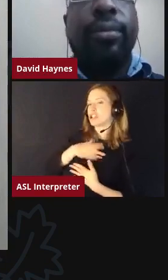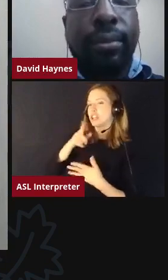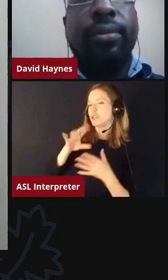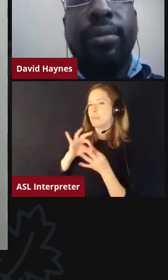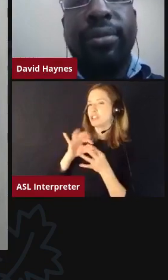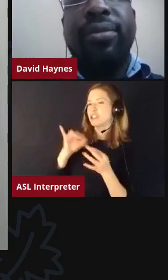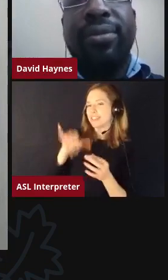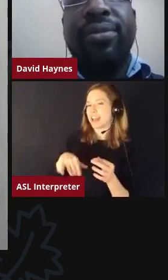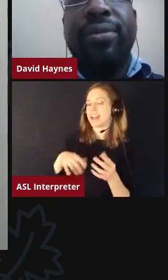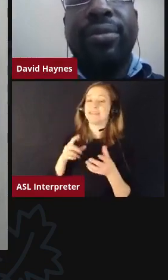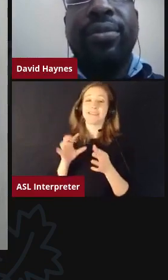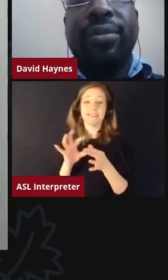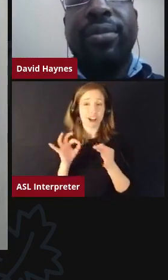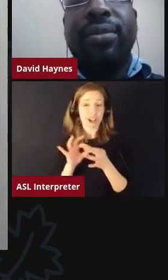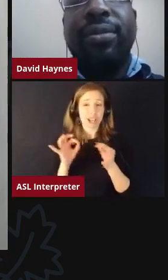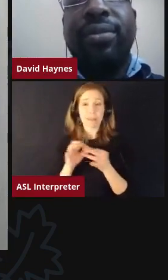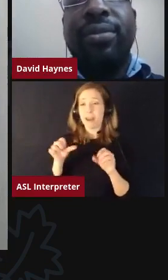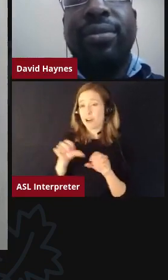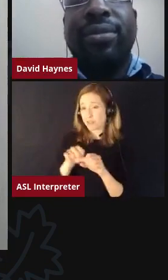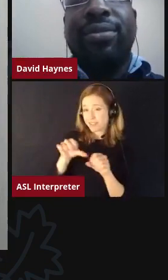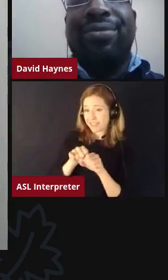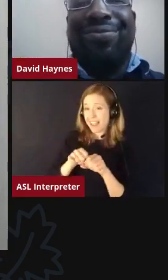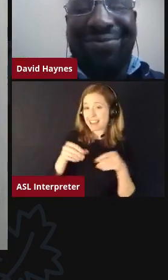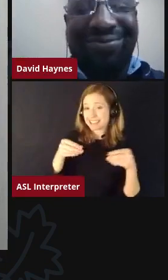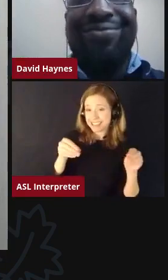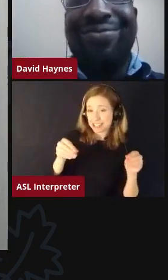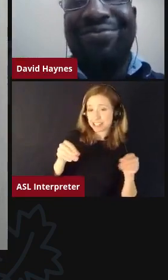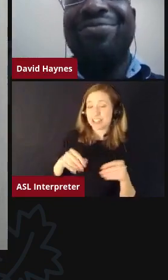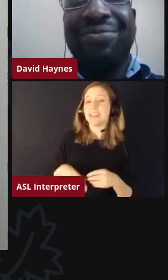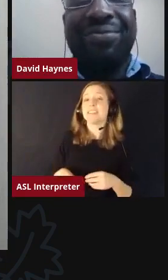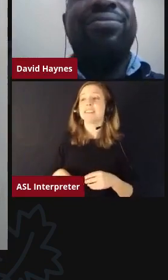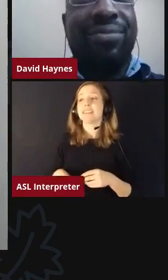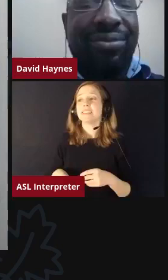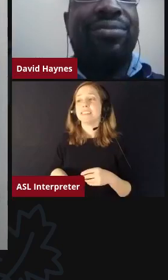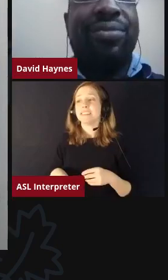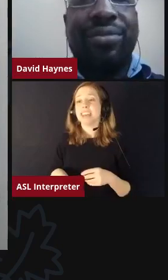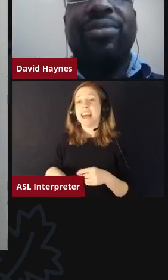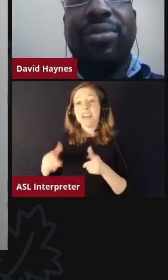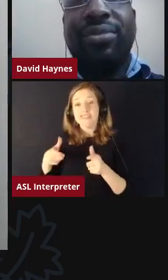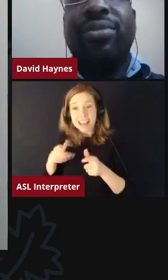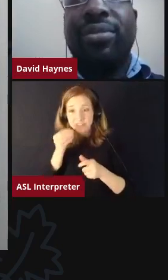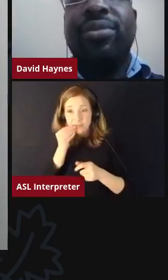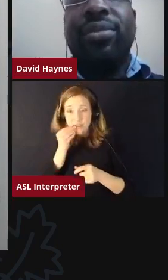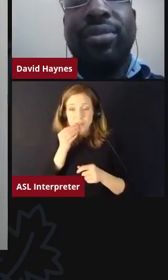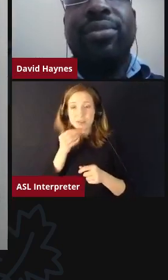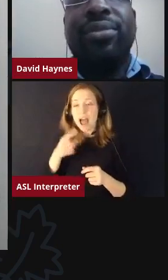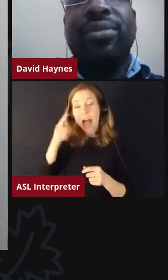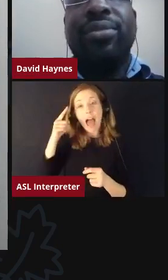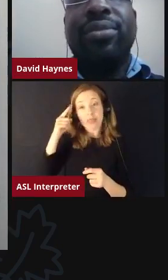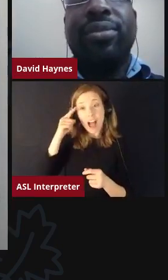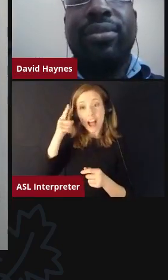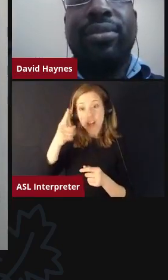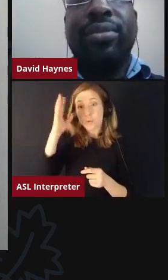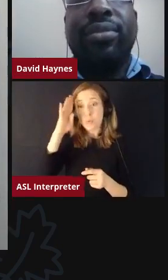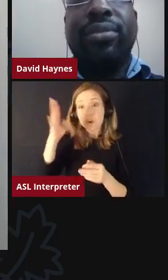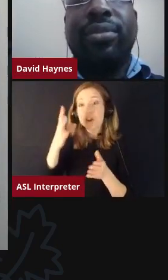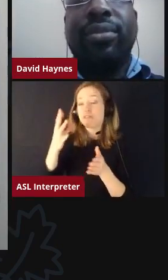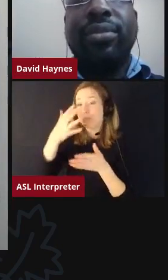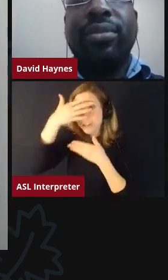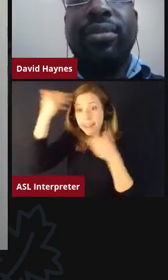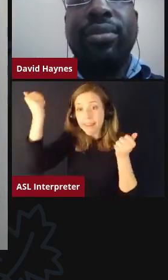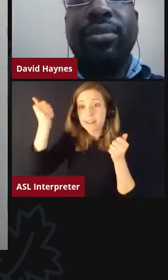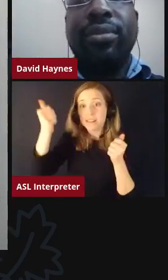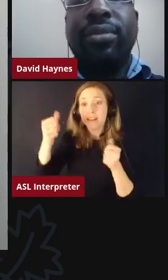I almost told you didn't mention the liquor store. The liquor store, you find this, oh my goodness, almost every